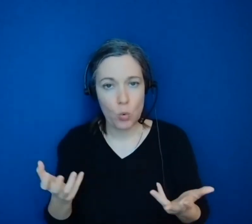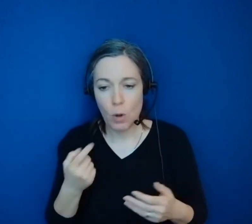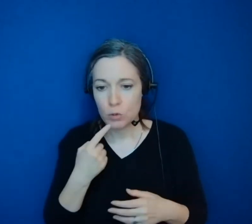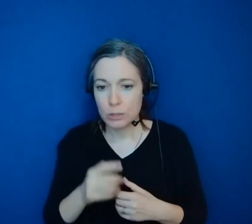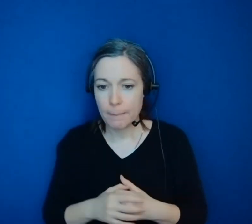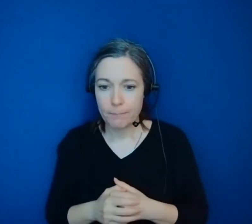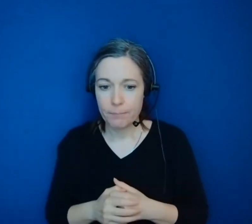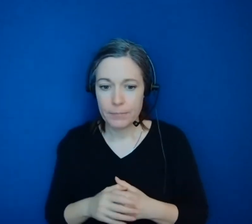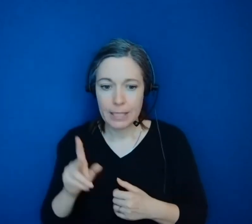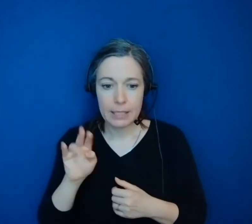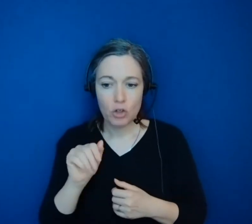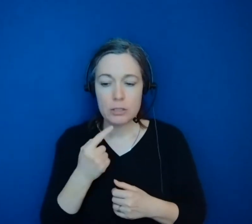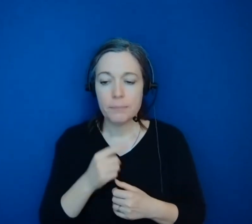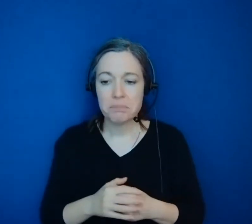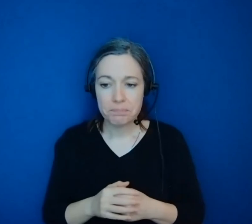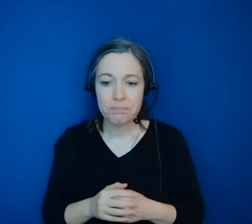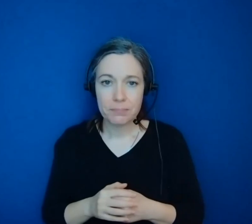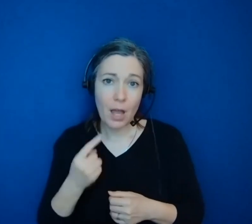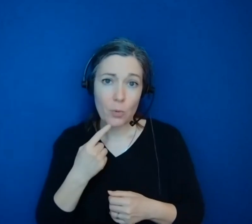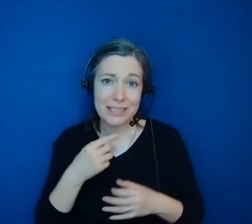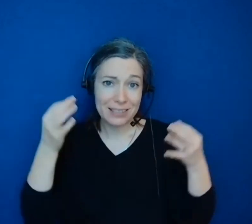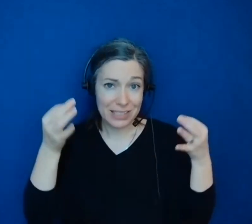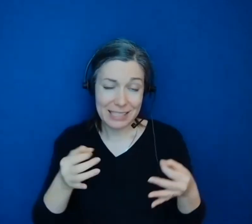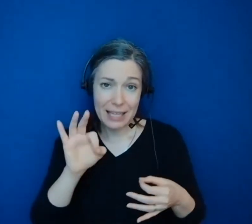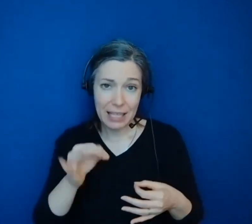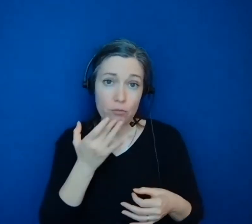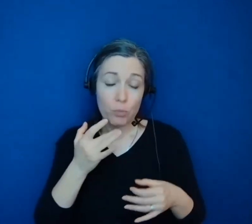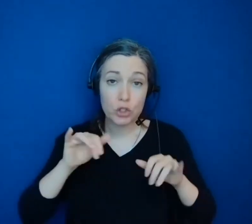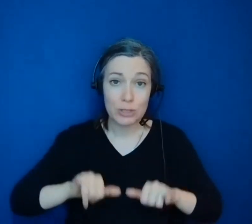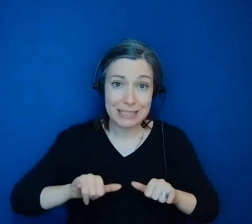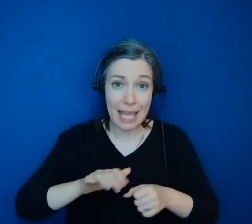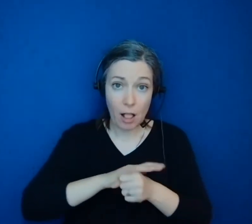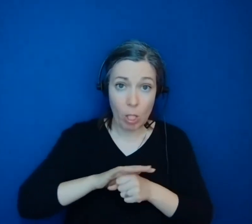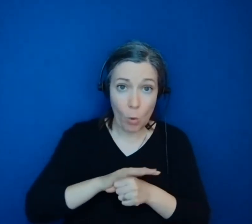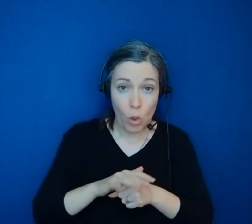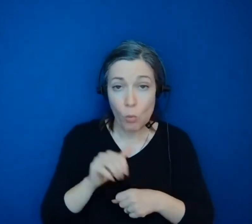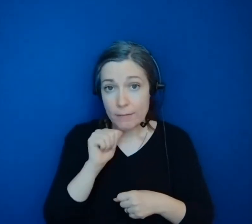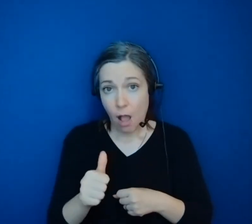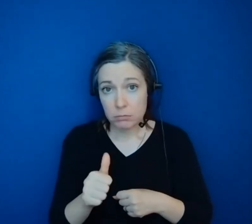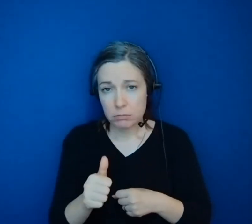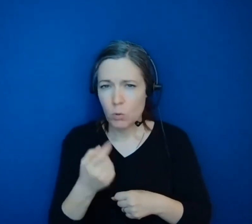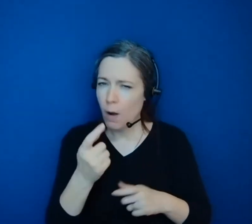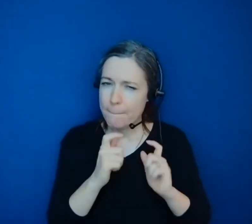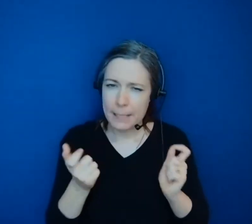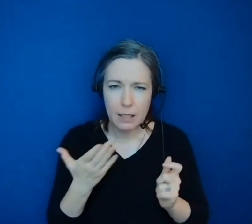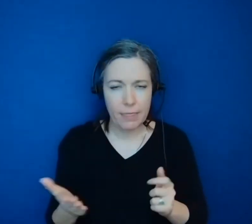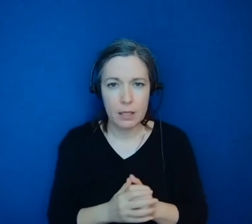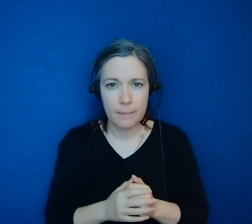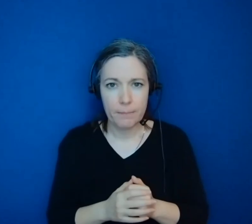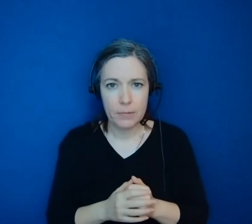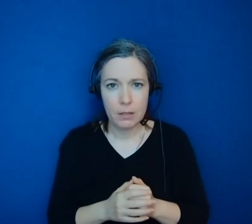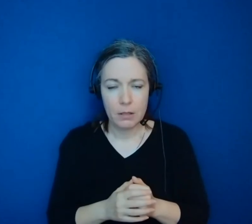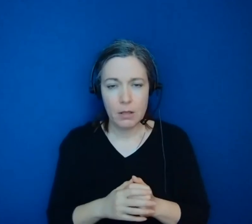Um, I'd say decide if you want to stay local or not that's one big thing because I know there is options locally.